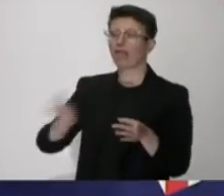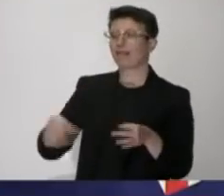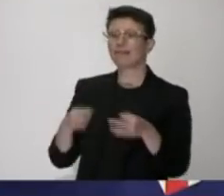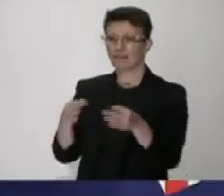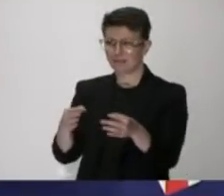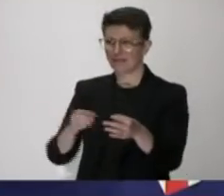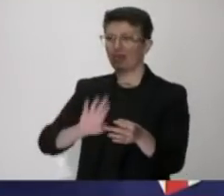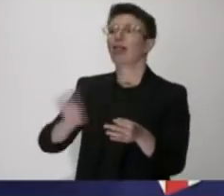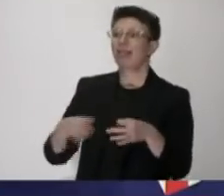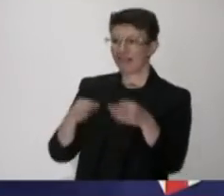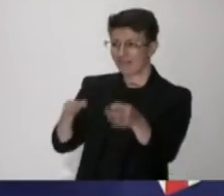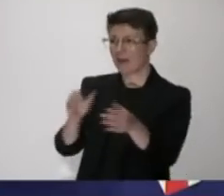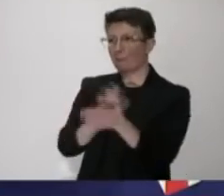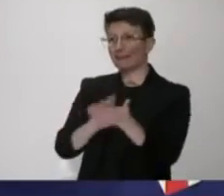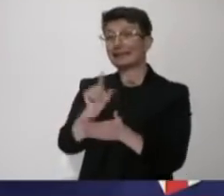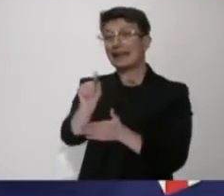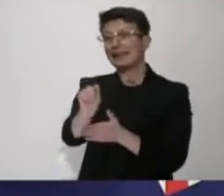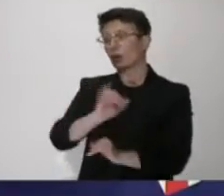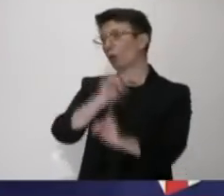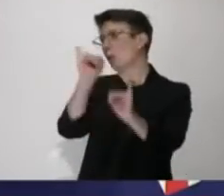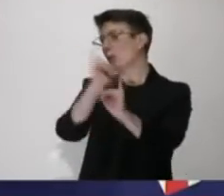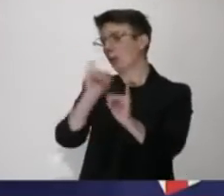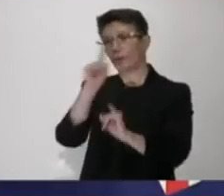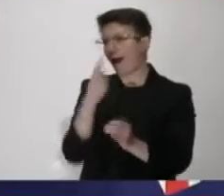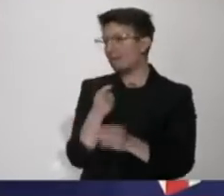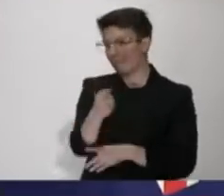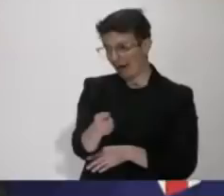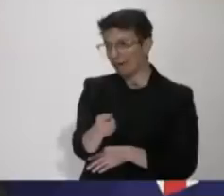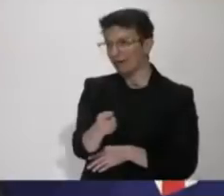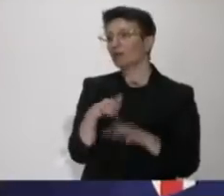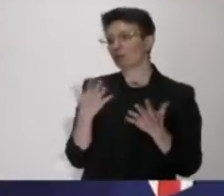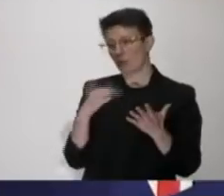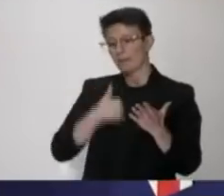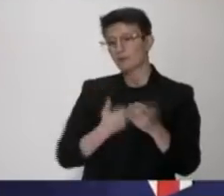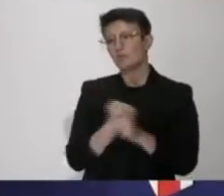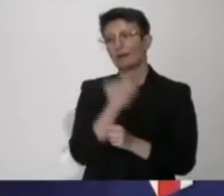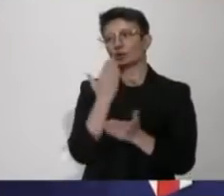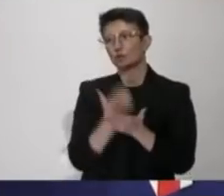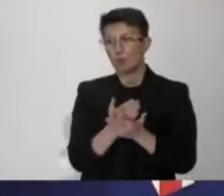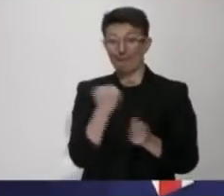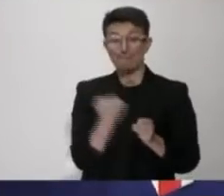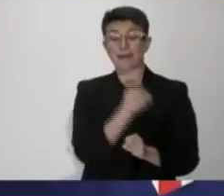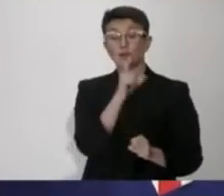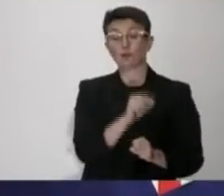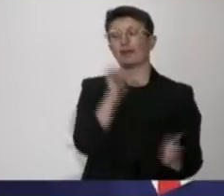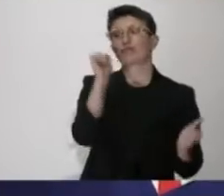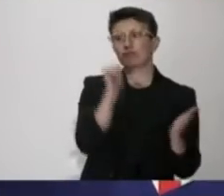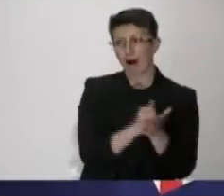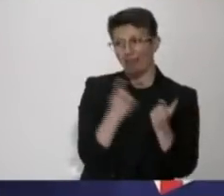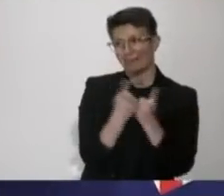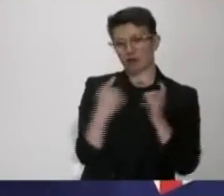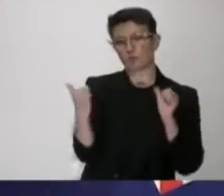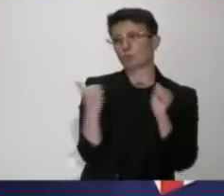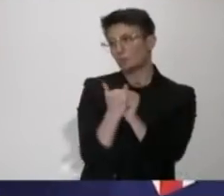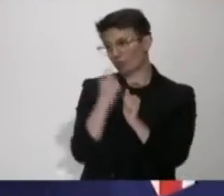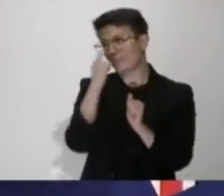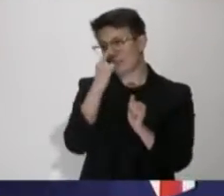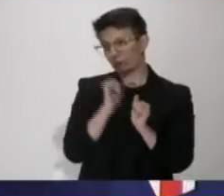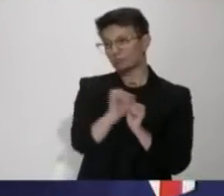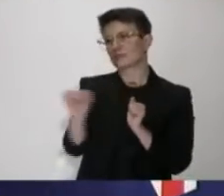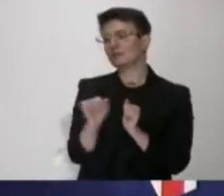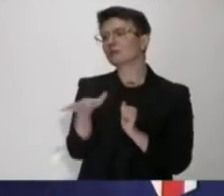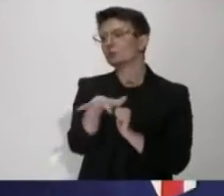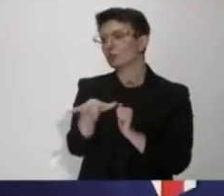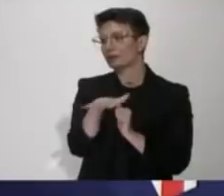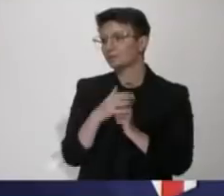do for that person. Bernard. Did you consider using the 30% threshold rather than the 40% threshold?